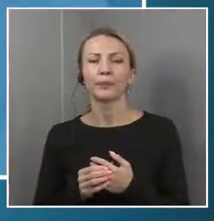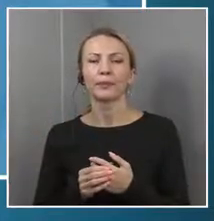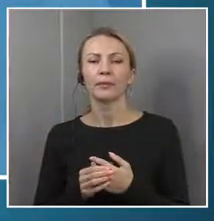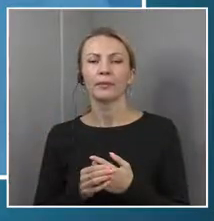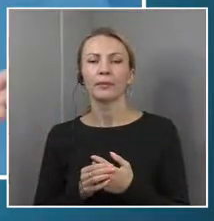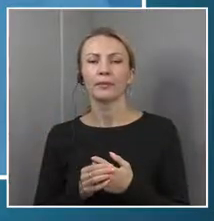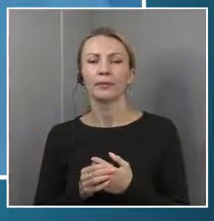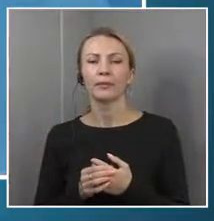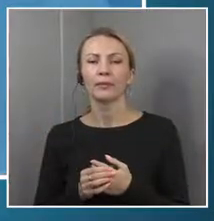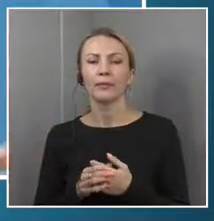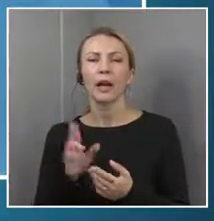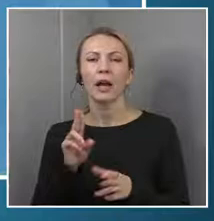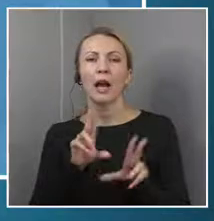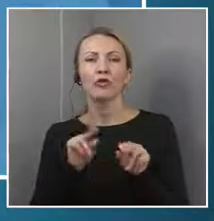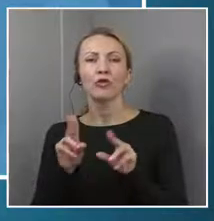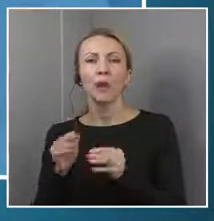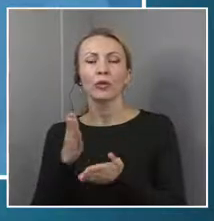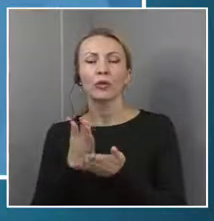Wonderful.